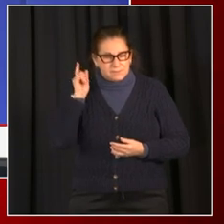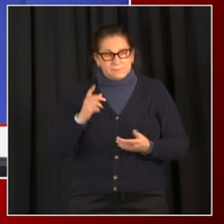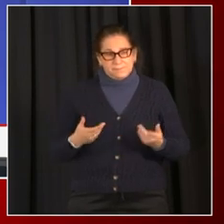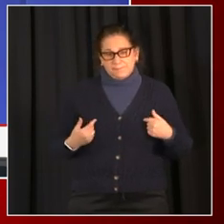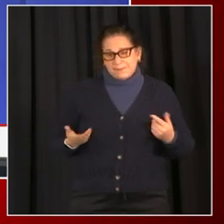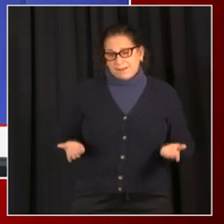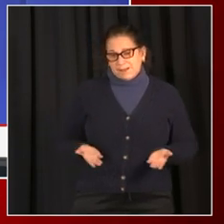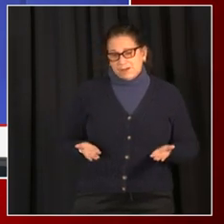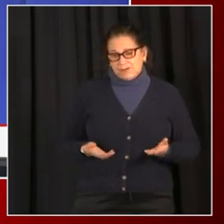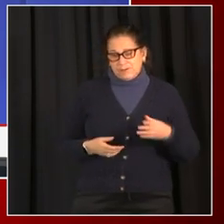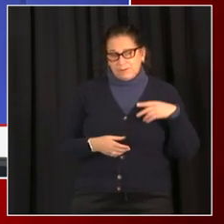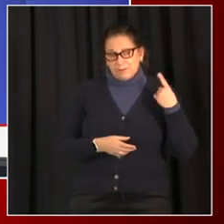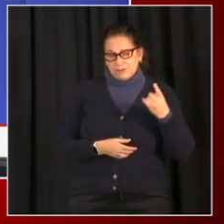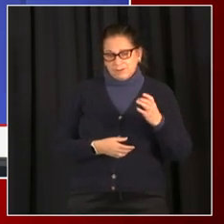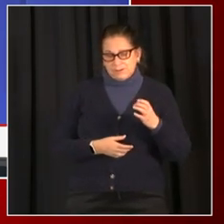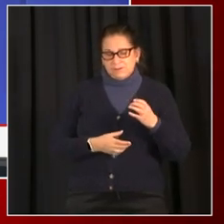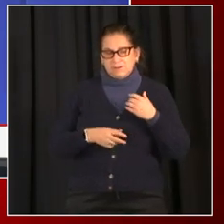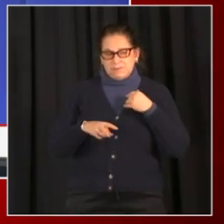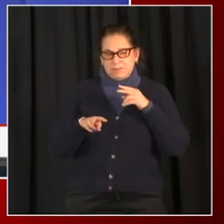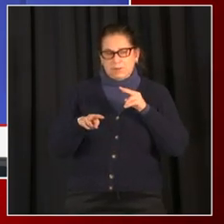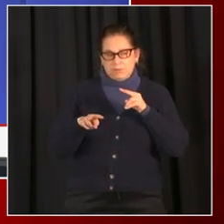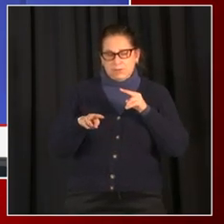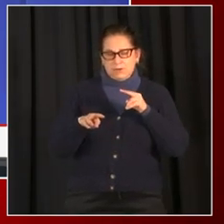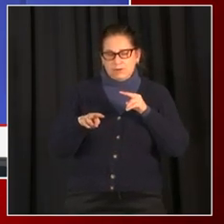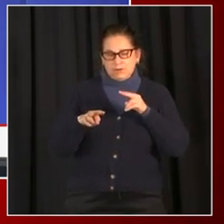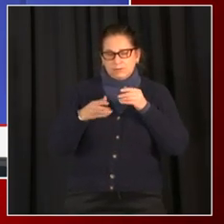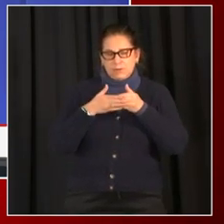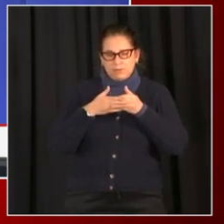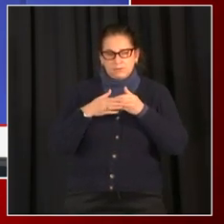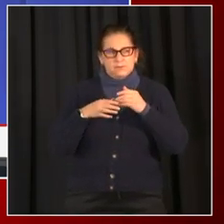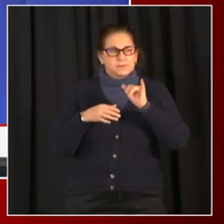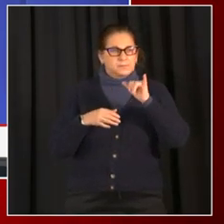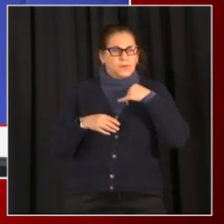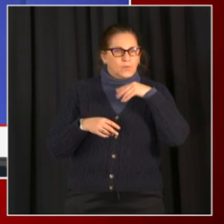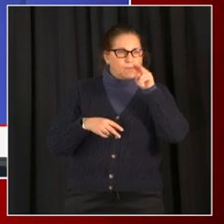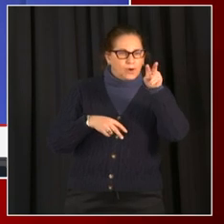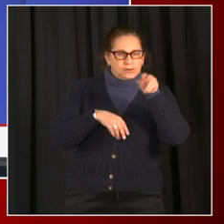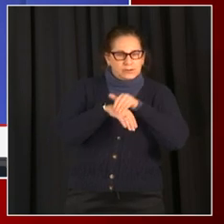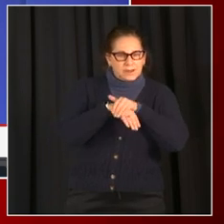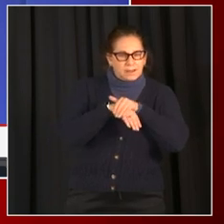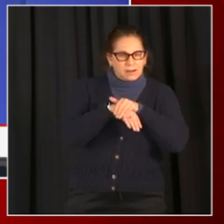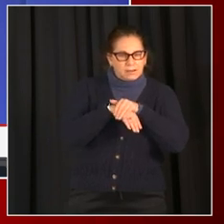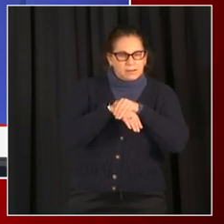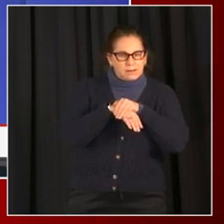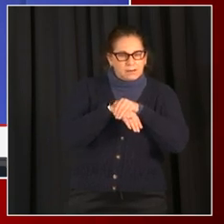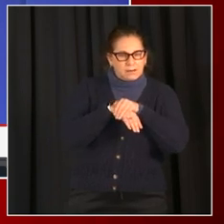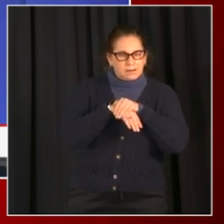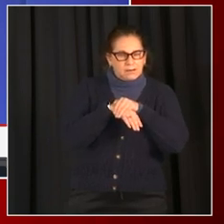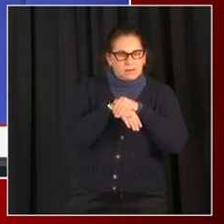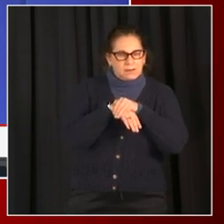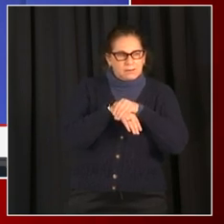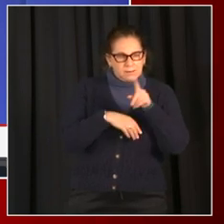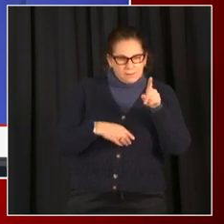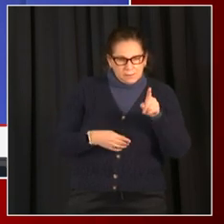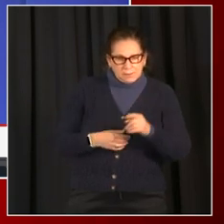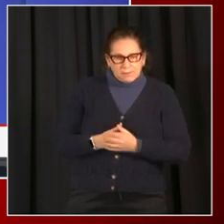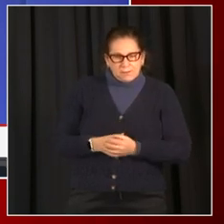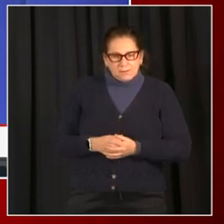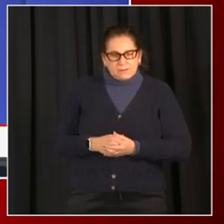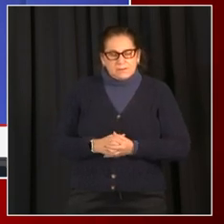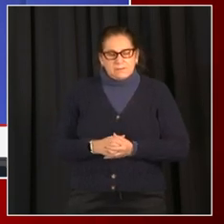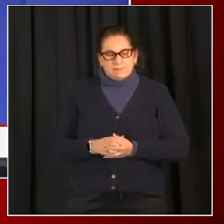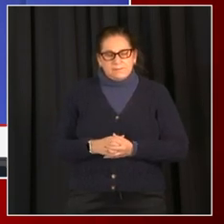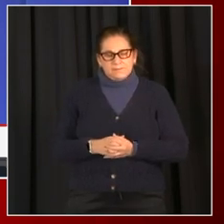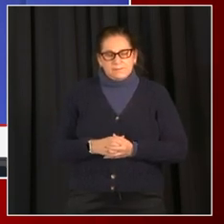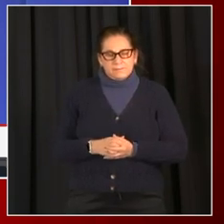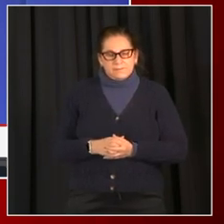team is closely monitoring what's going on in England, as well as the CDC, the Centers for Disease Control and Prevention. At this point, it is too